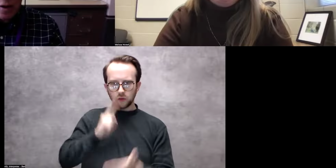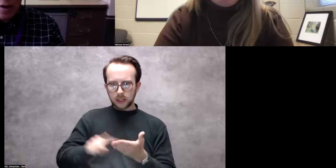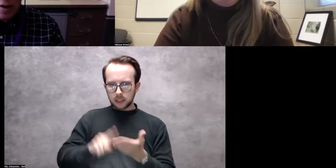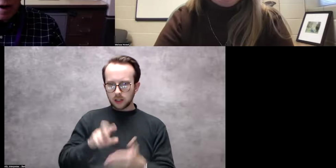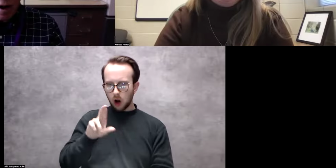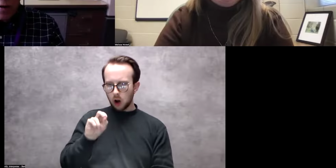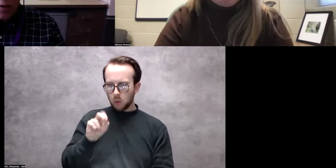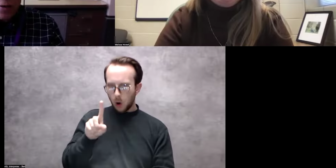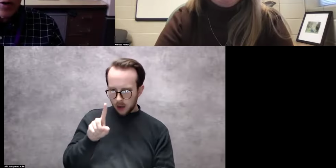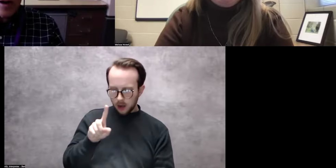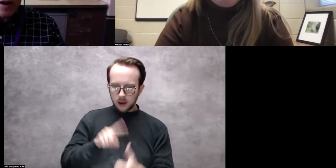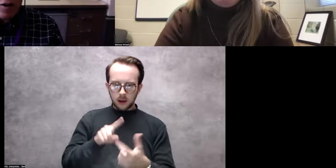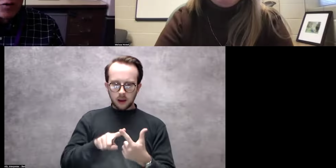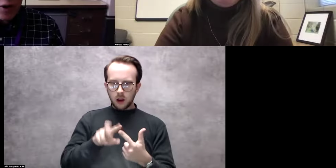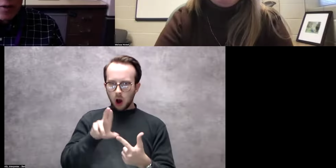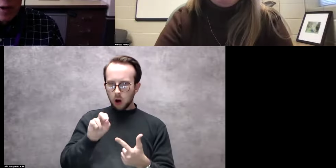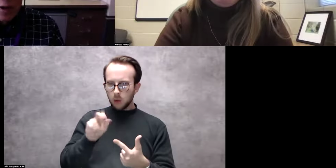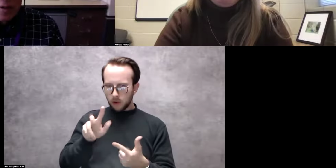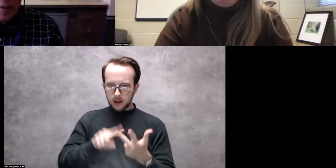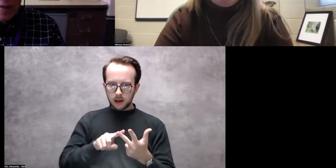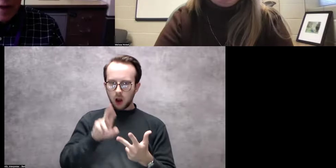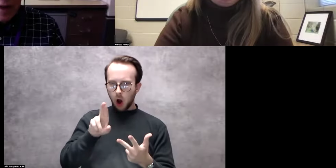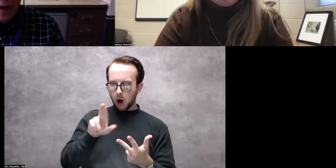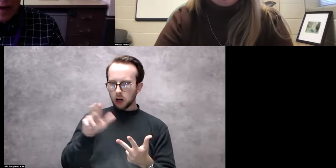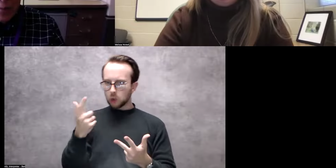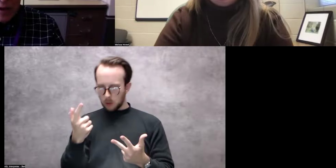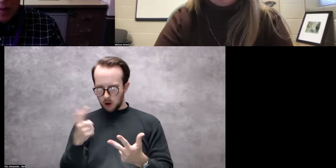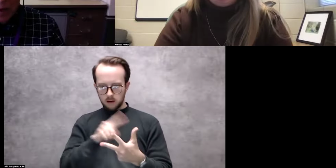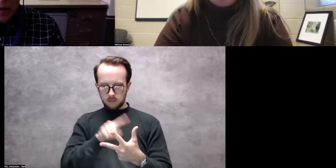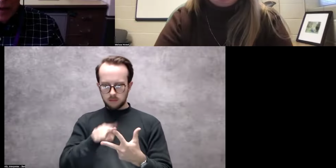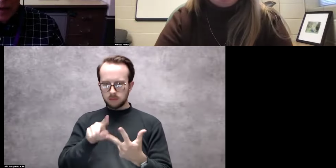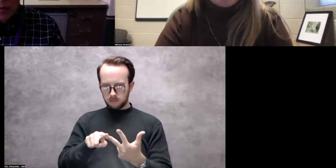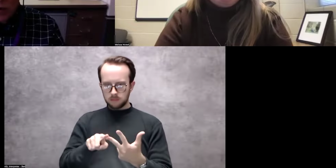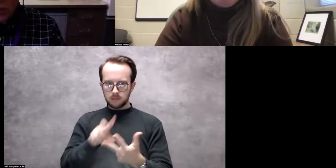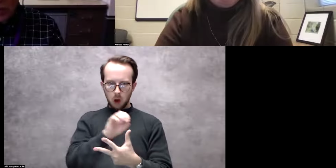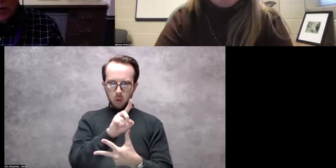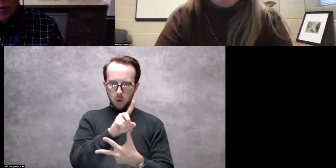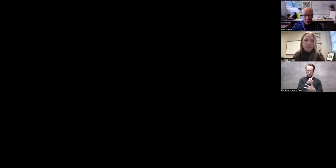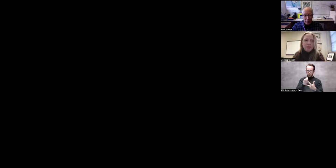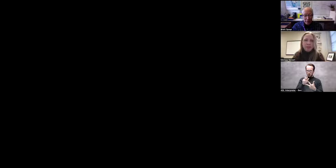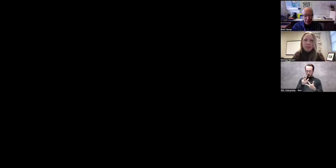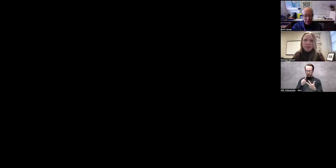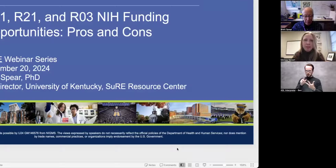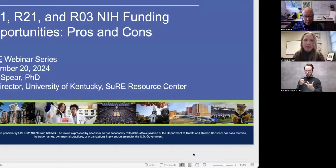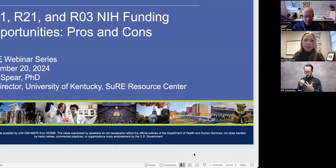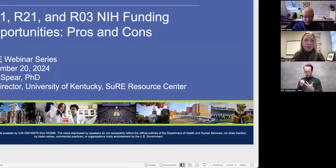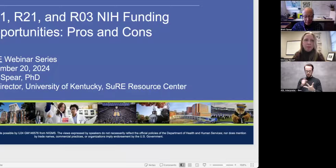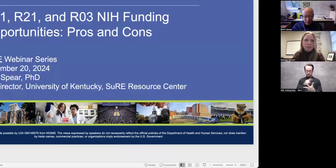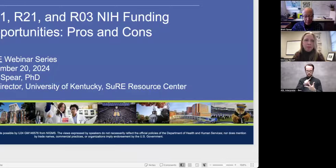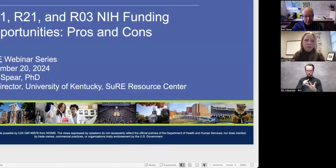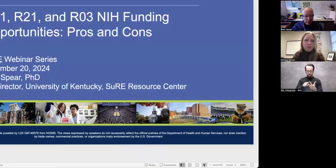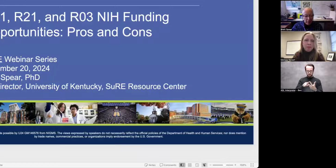R01, R03, and R21. And let me get share my screen here.